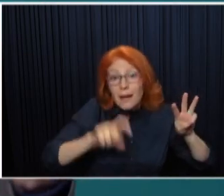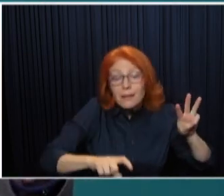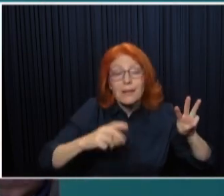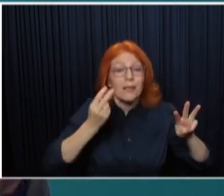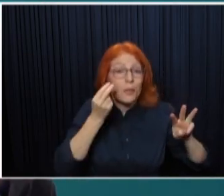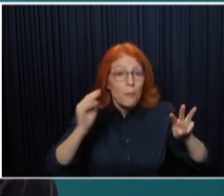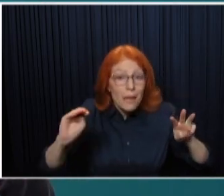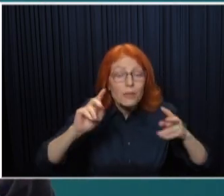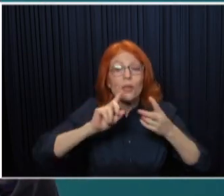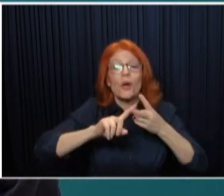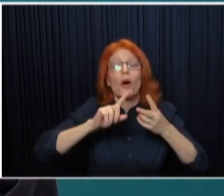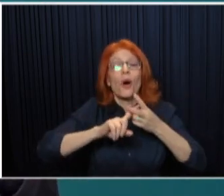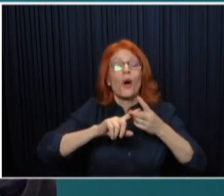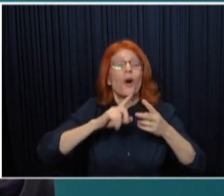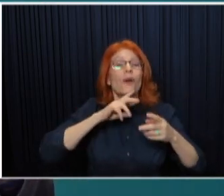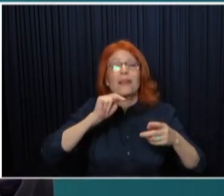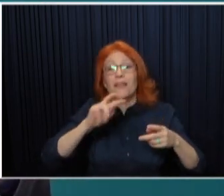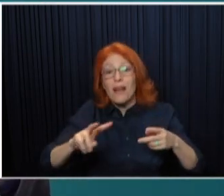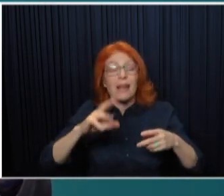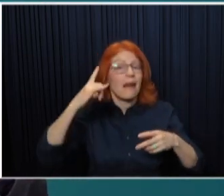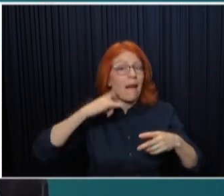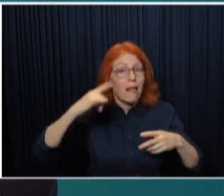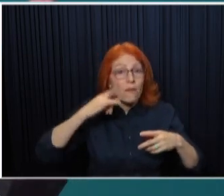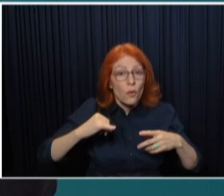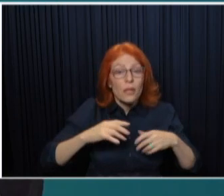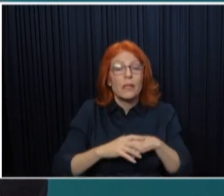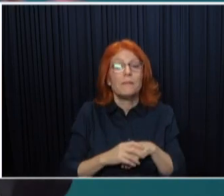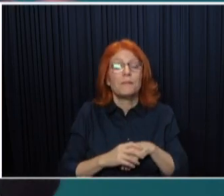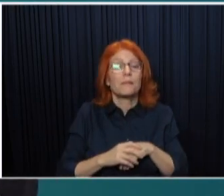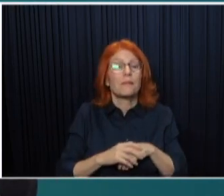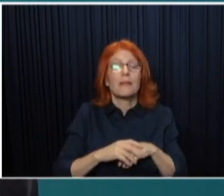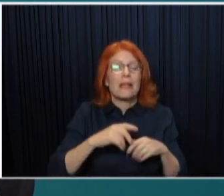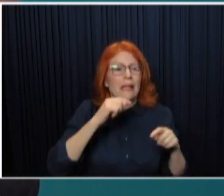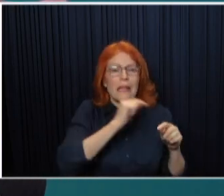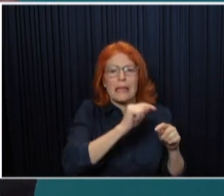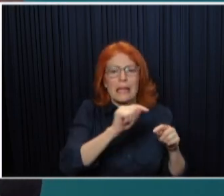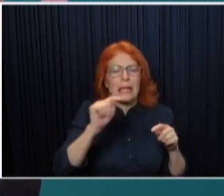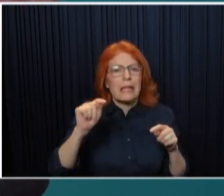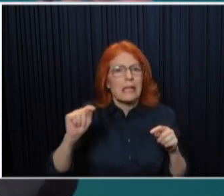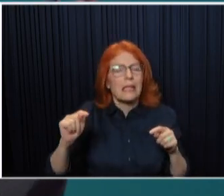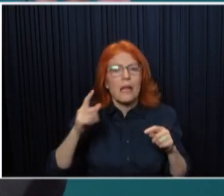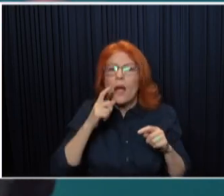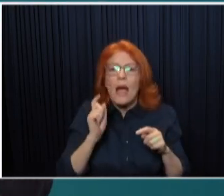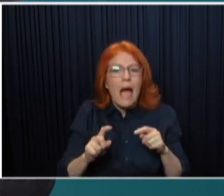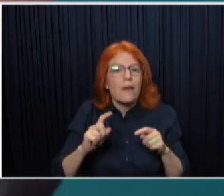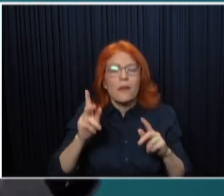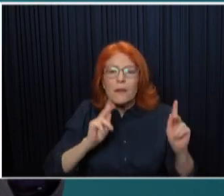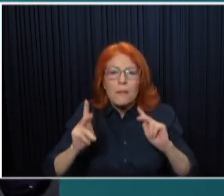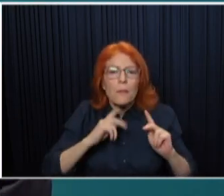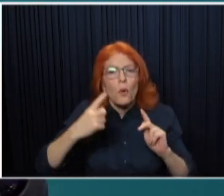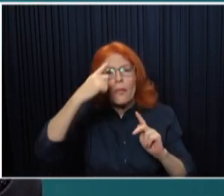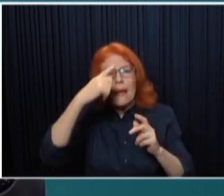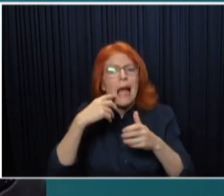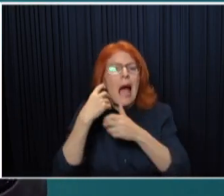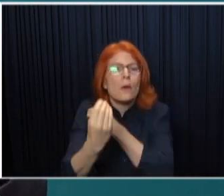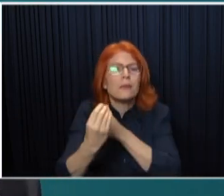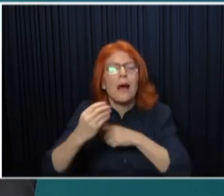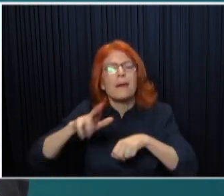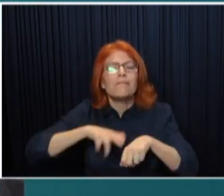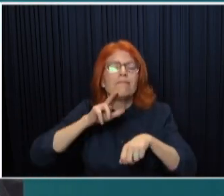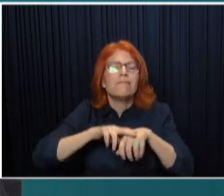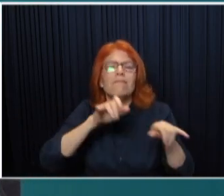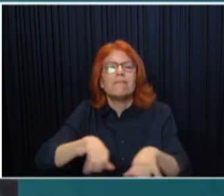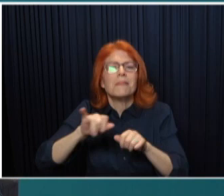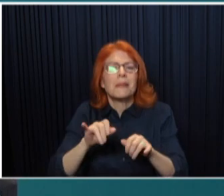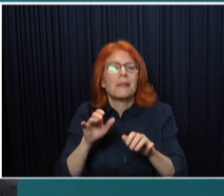Mexico could have buy-in, Nevada, even California. These are things that we're going to have people who think outside of the box.